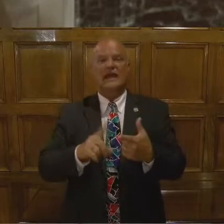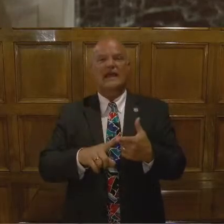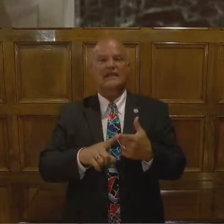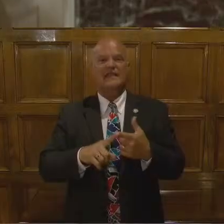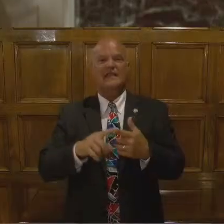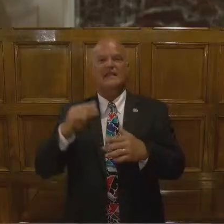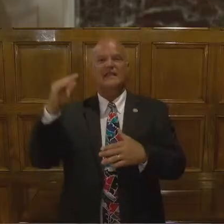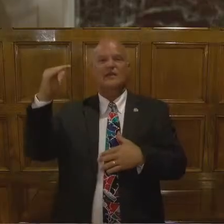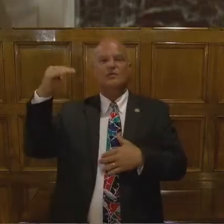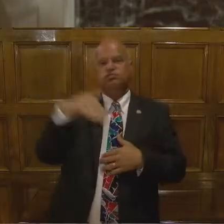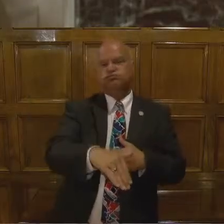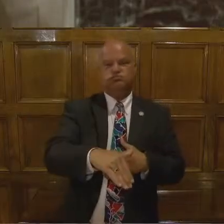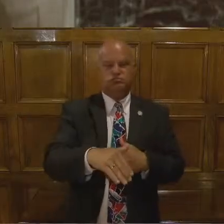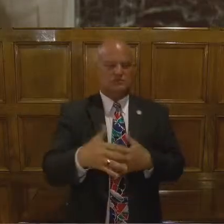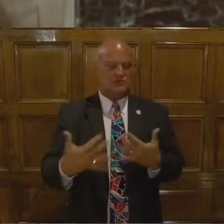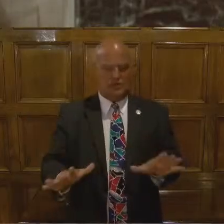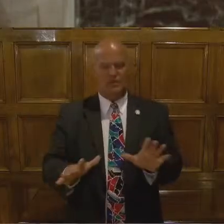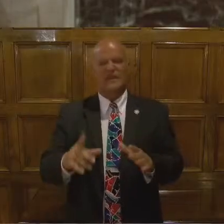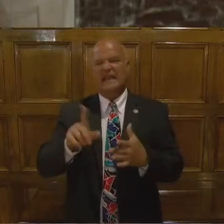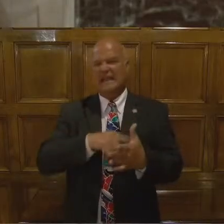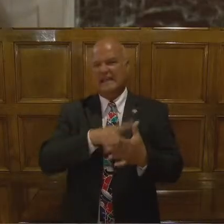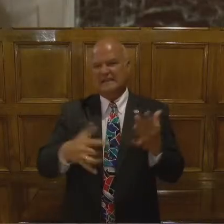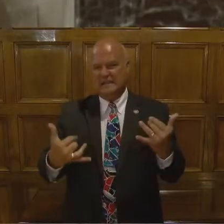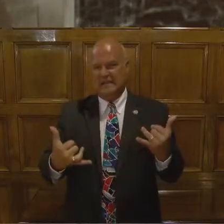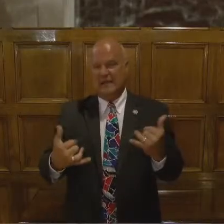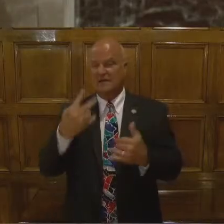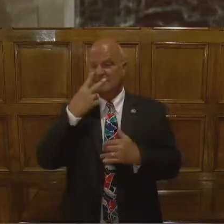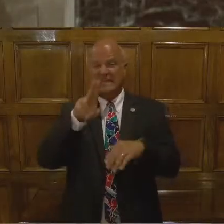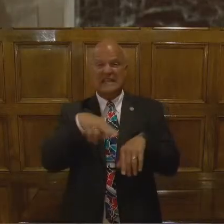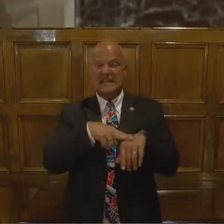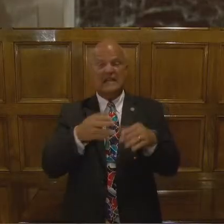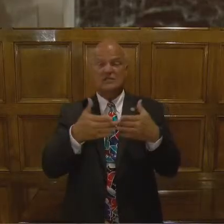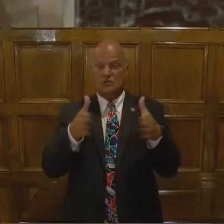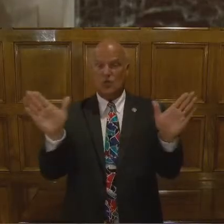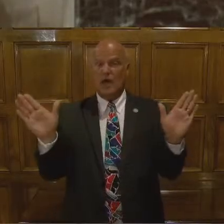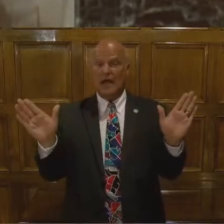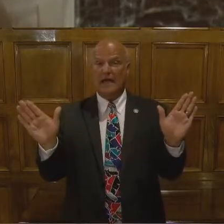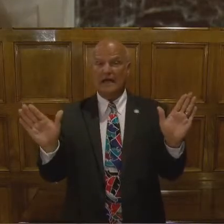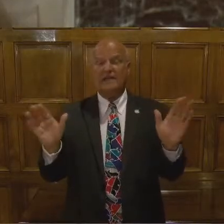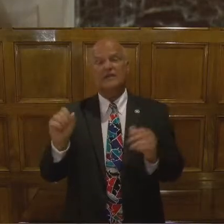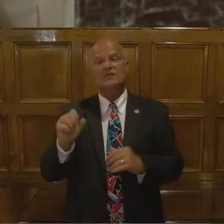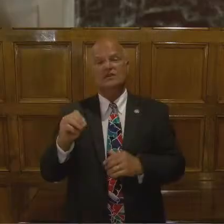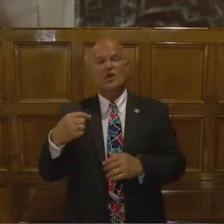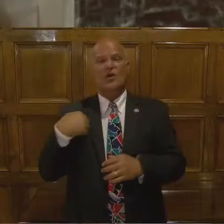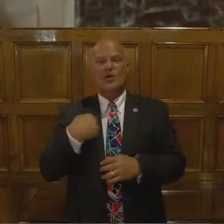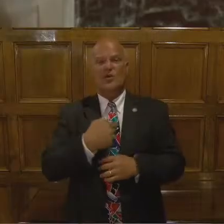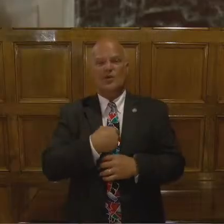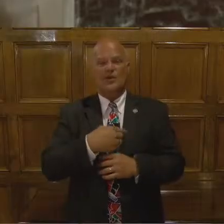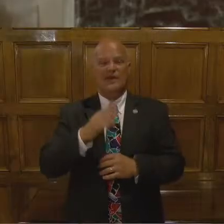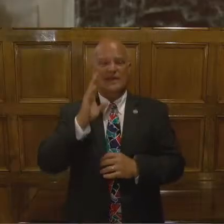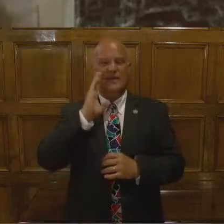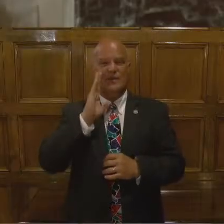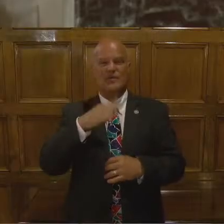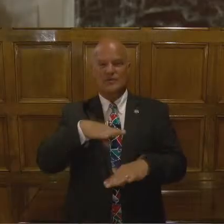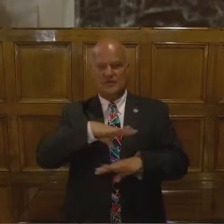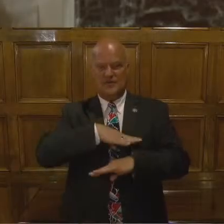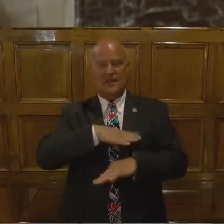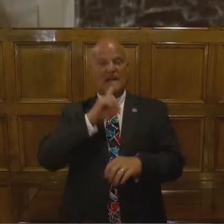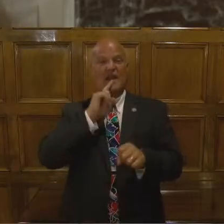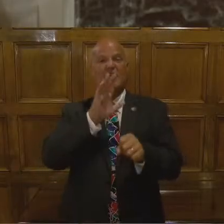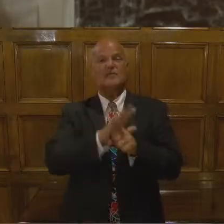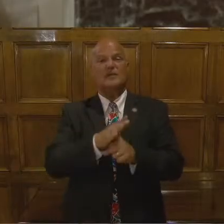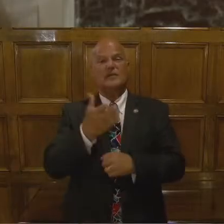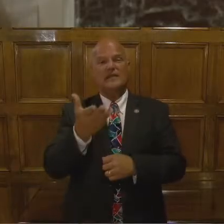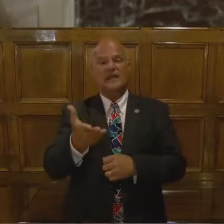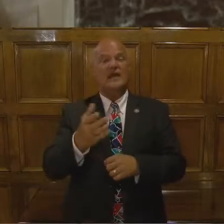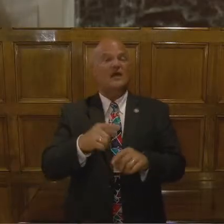time, but then it declined. And so I think you're seeing that nationwide. And so we'll be fulfilling our commitments